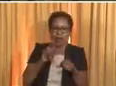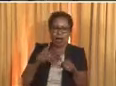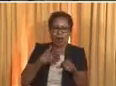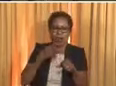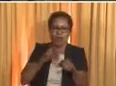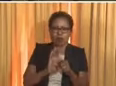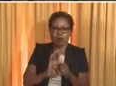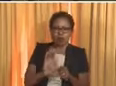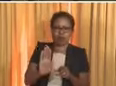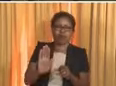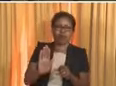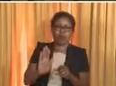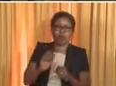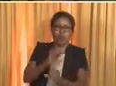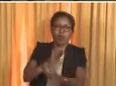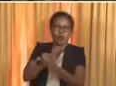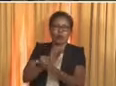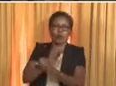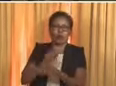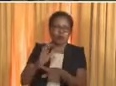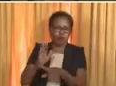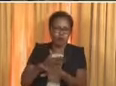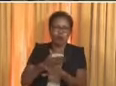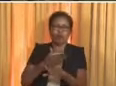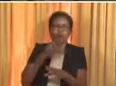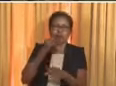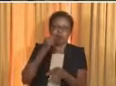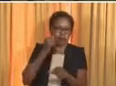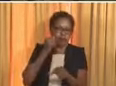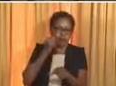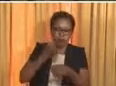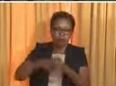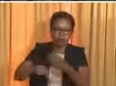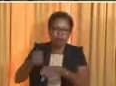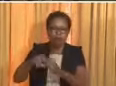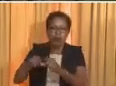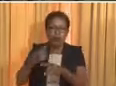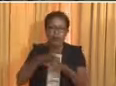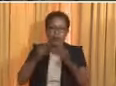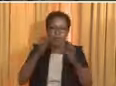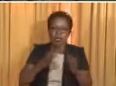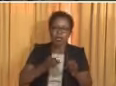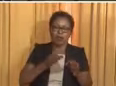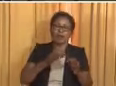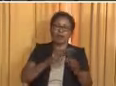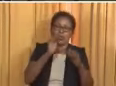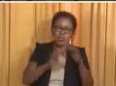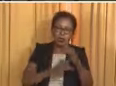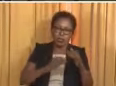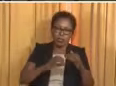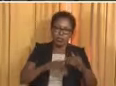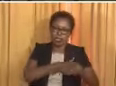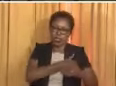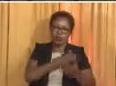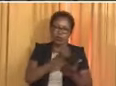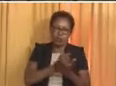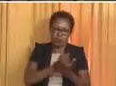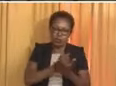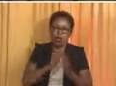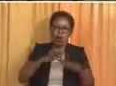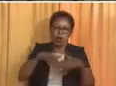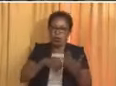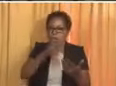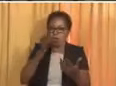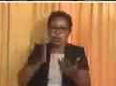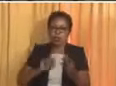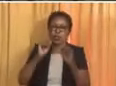However, if her Chief of Staff or the Deputy Chief Registrar were to take the same document, it would be acceptable.